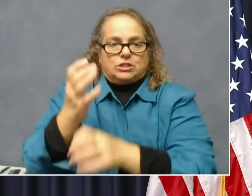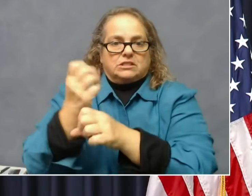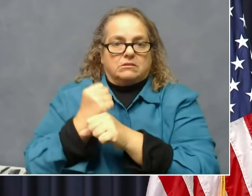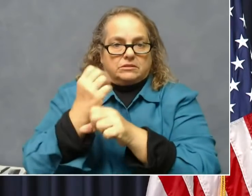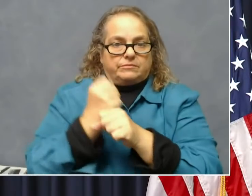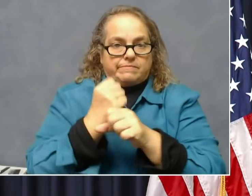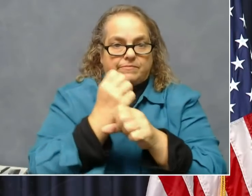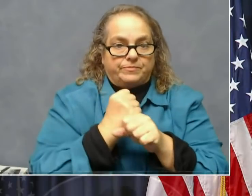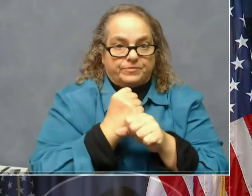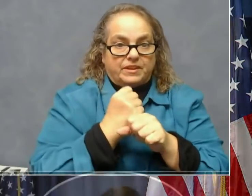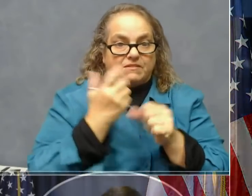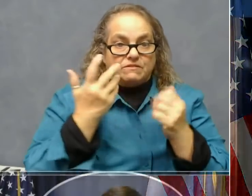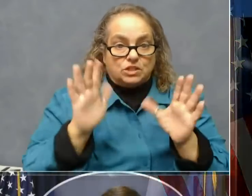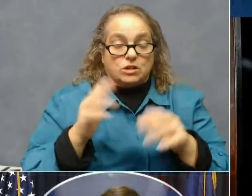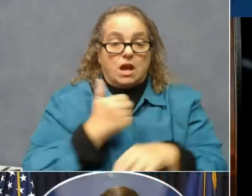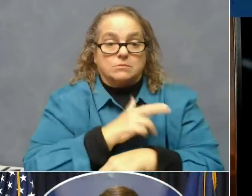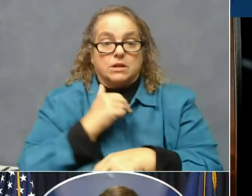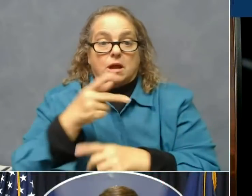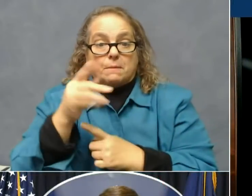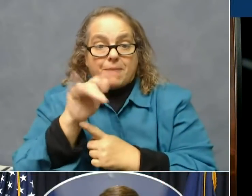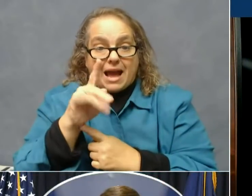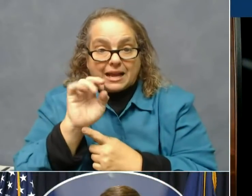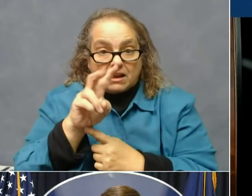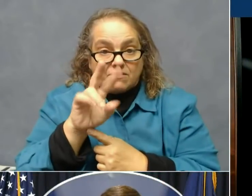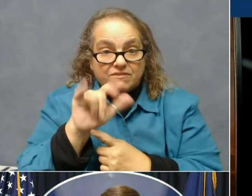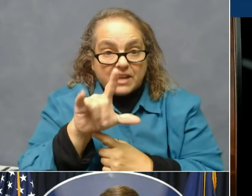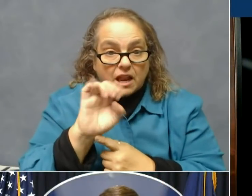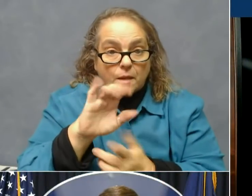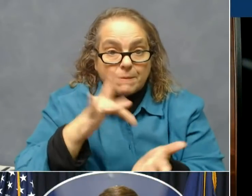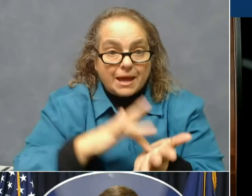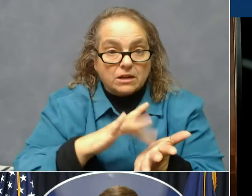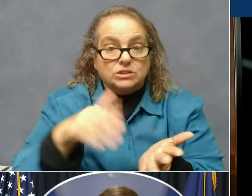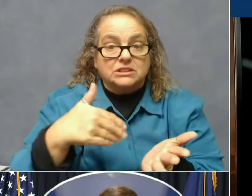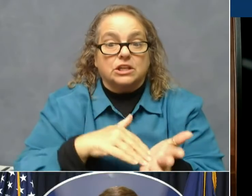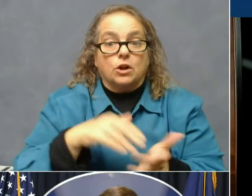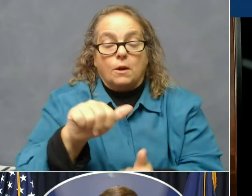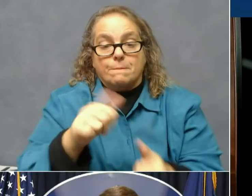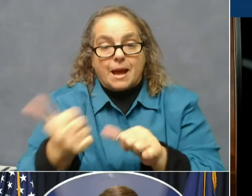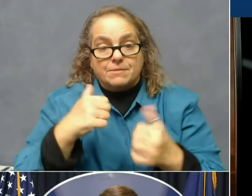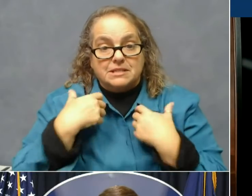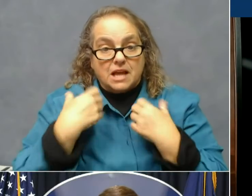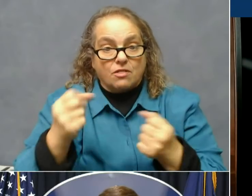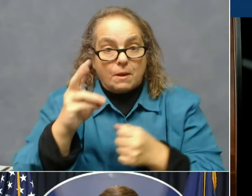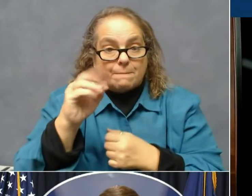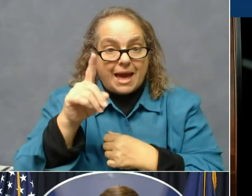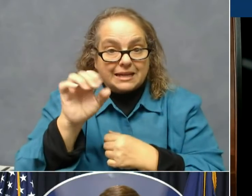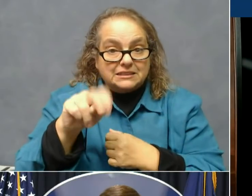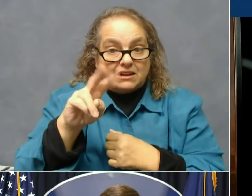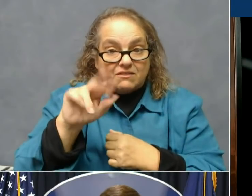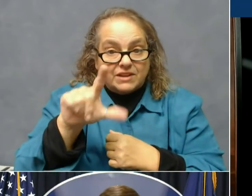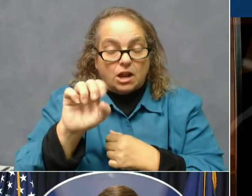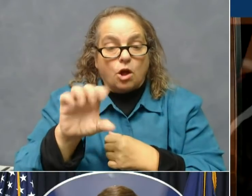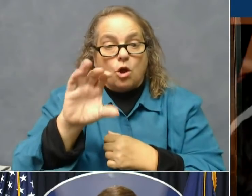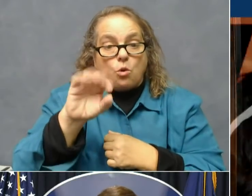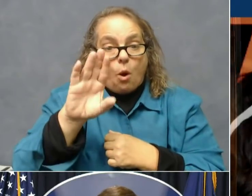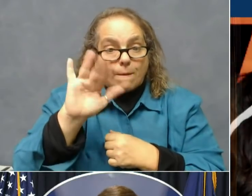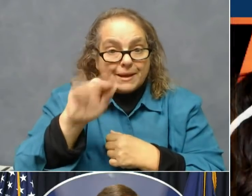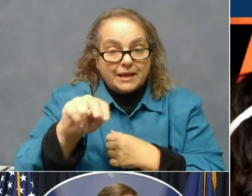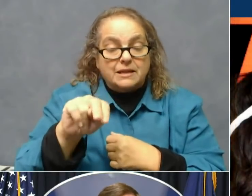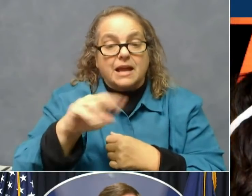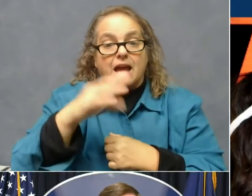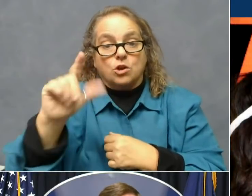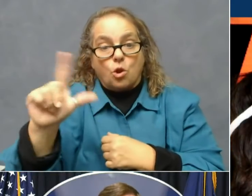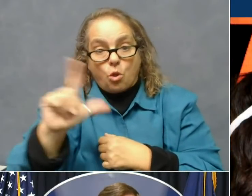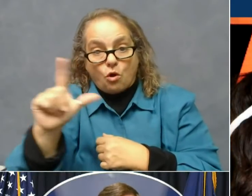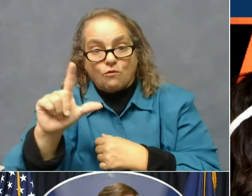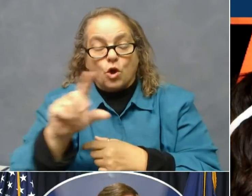hospitals included Pikeville Medical Center, Baptist Health in Madisonville, Corbin, and Louisville, as well as Mercy Health Lords